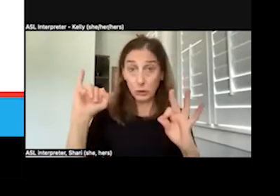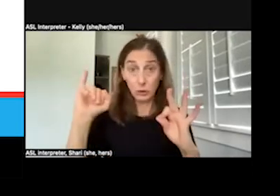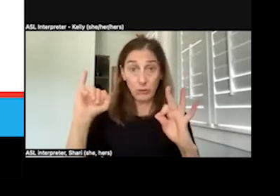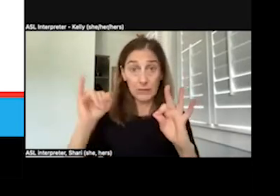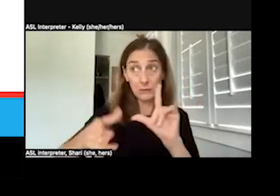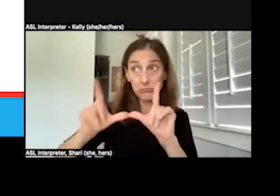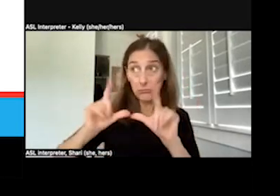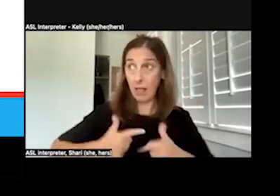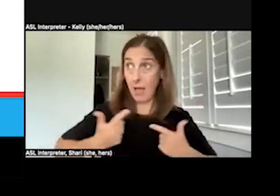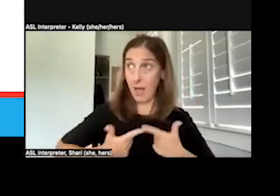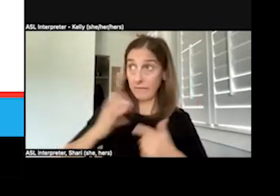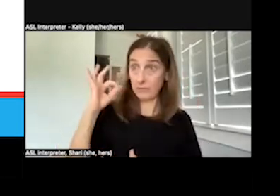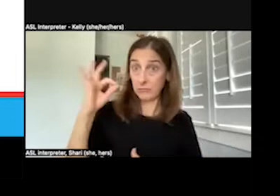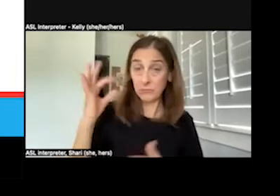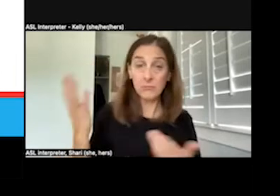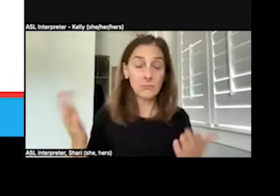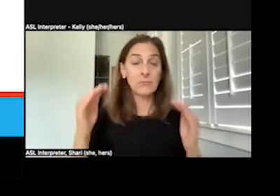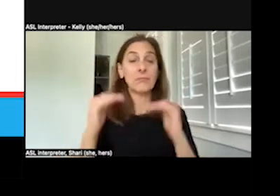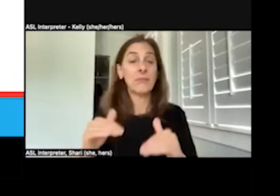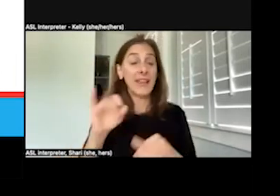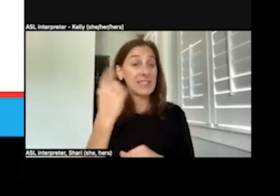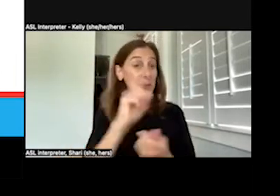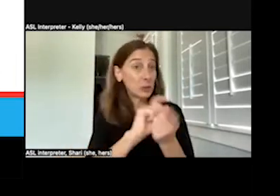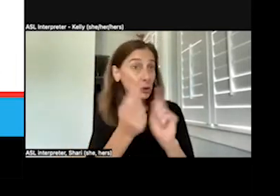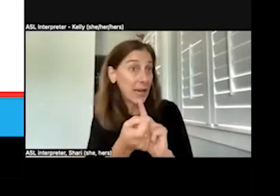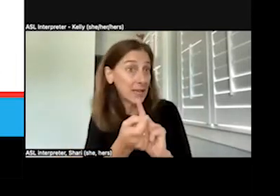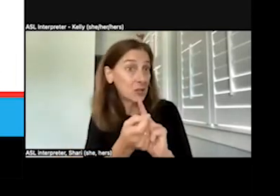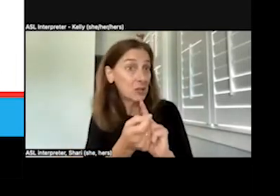make updates to your household,